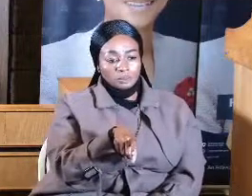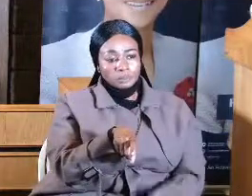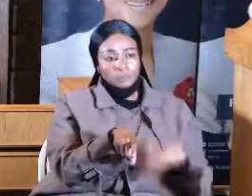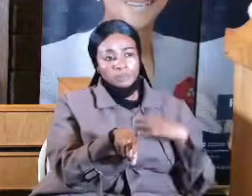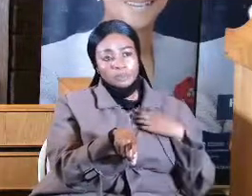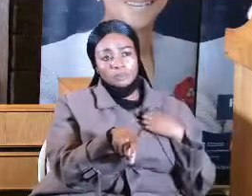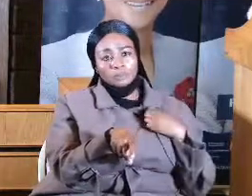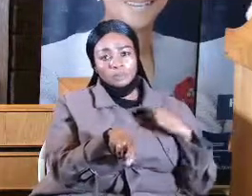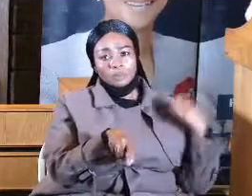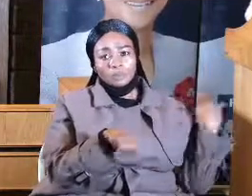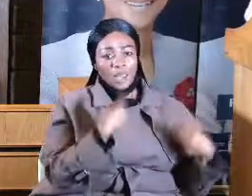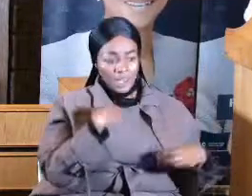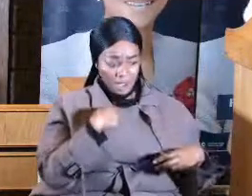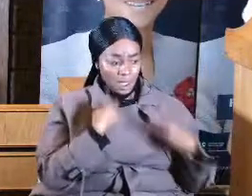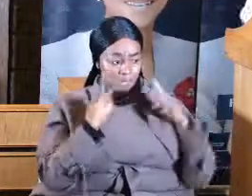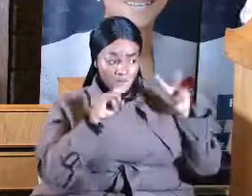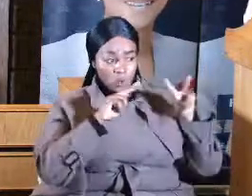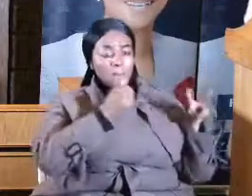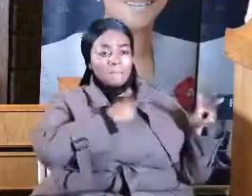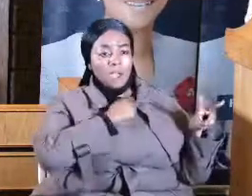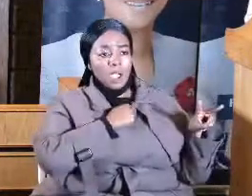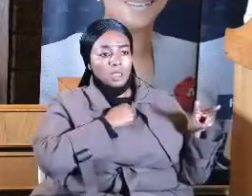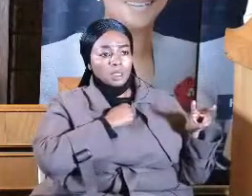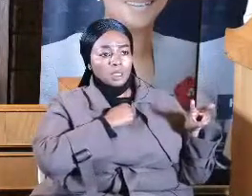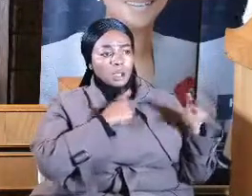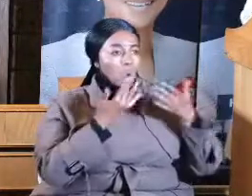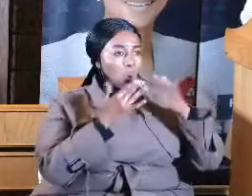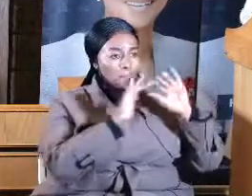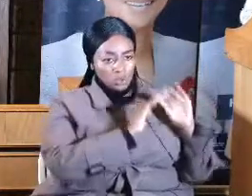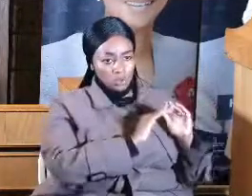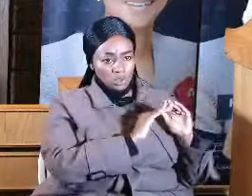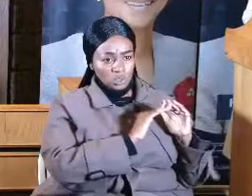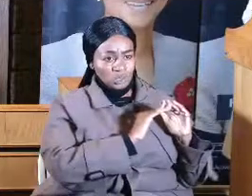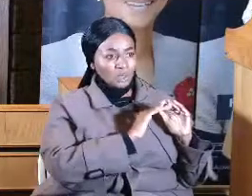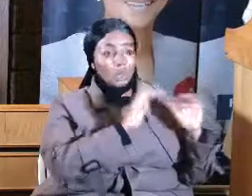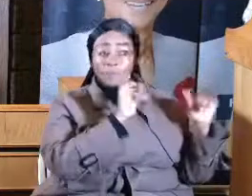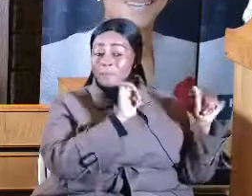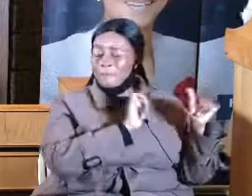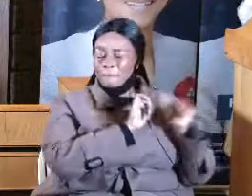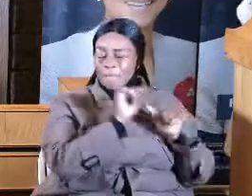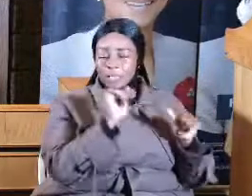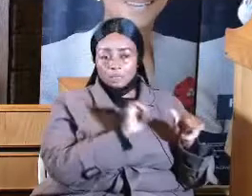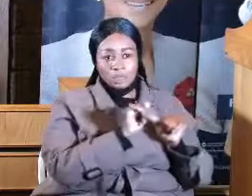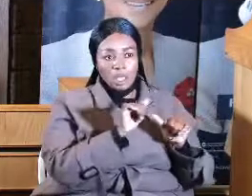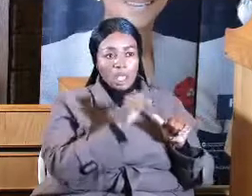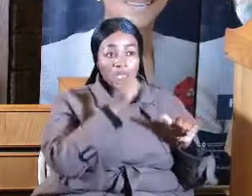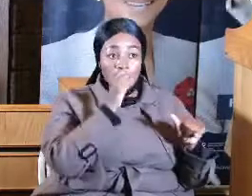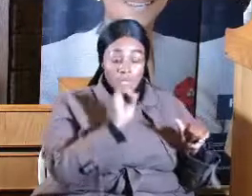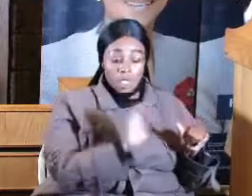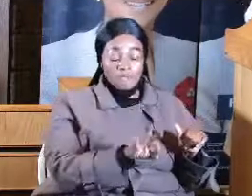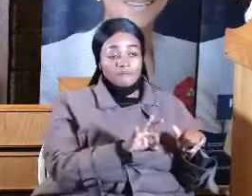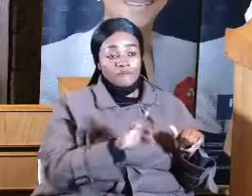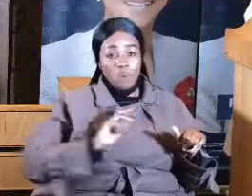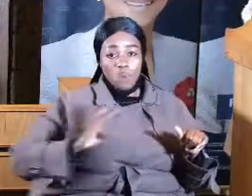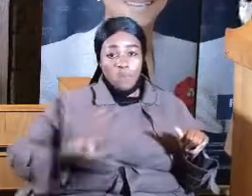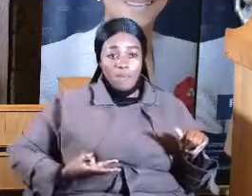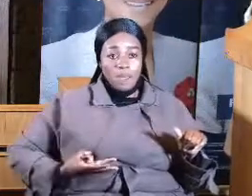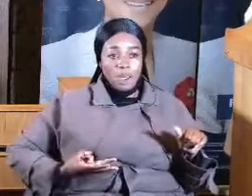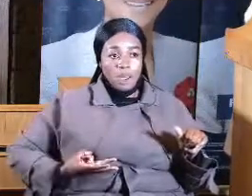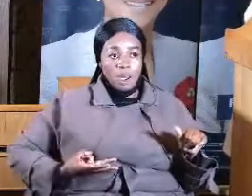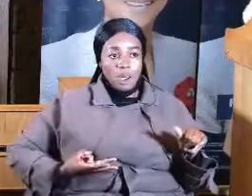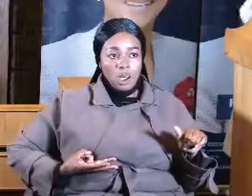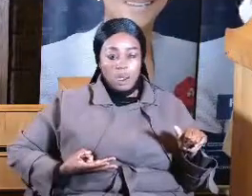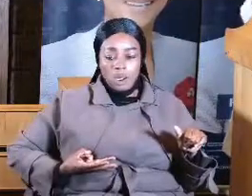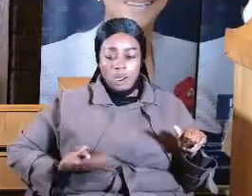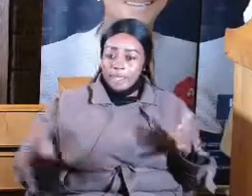In fact, in my view, a society would be a better place if we can have many women